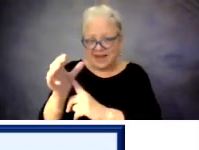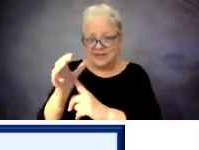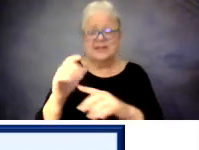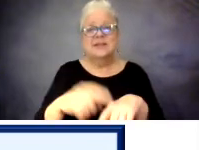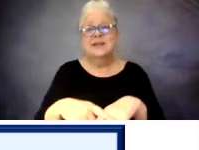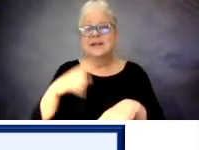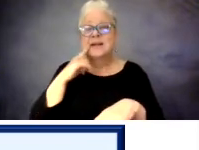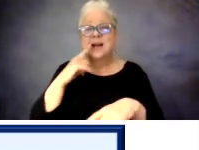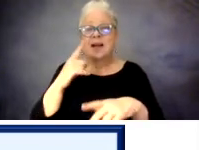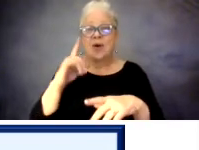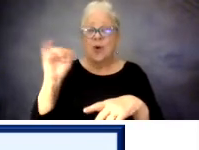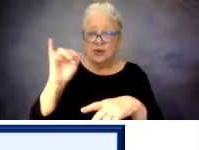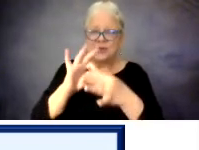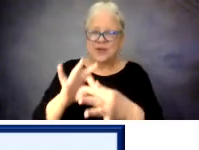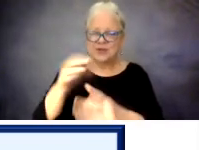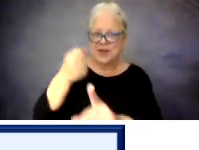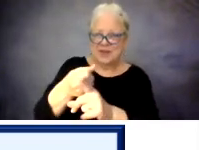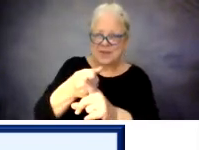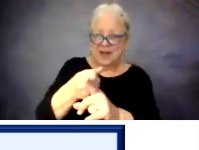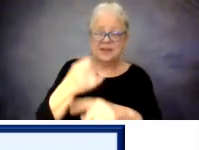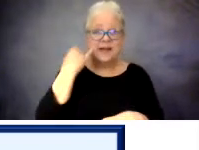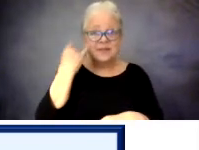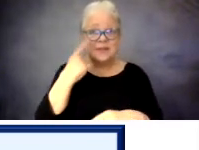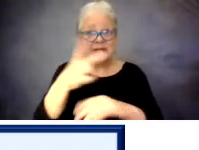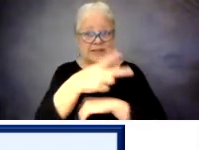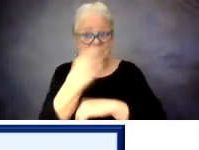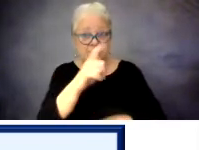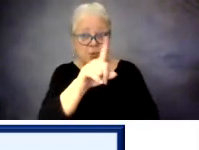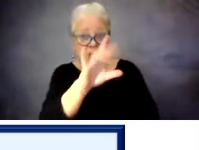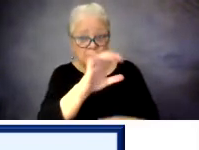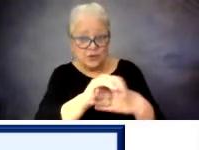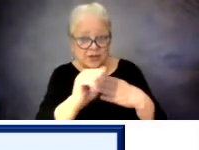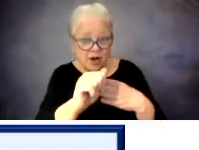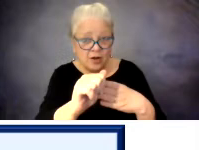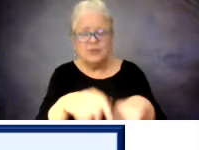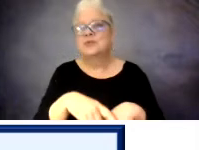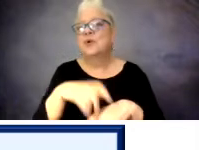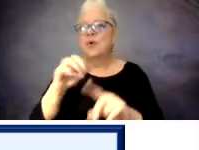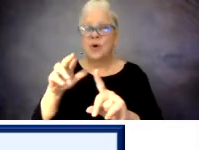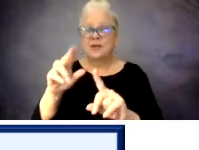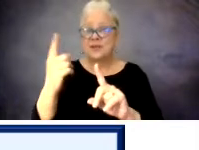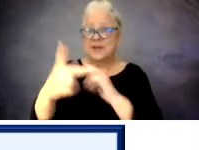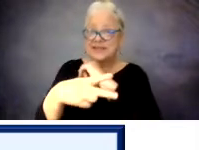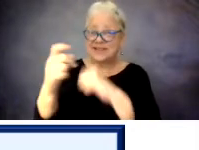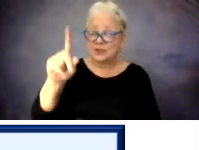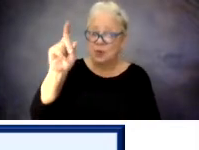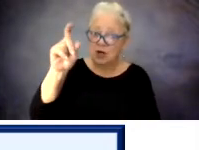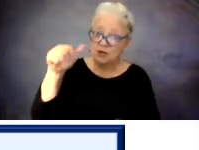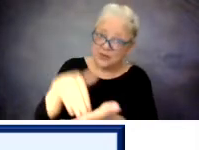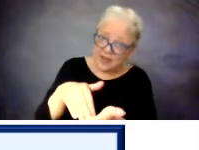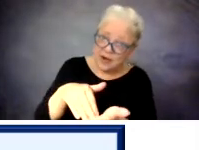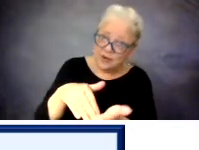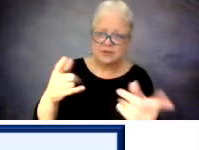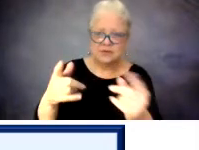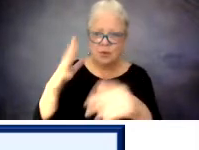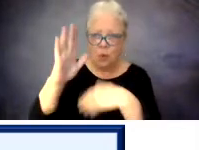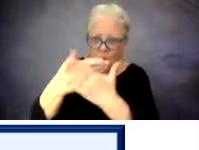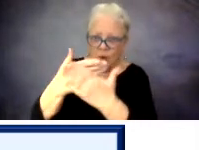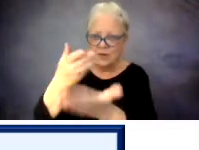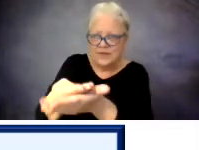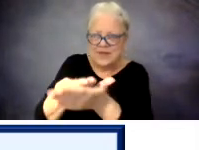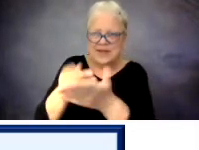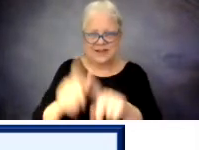steals 100, it's not going to be as big of an impact if the elder only gets $200 a month and somebody steals 100. Obviously, there's